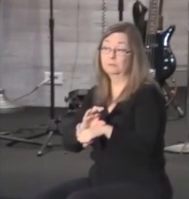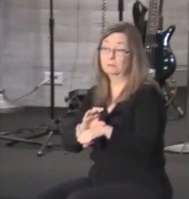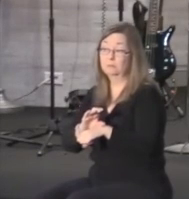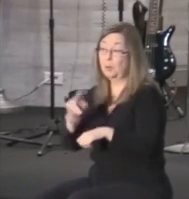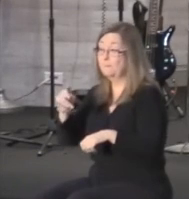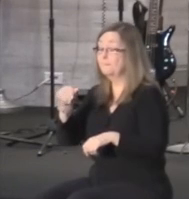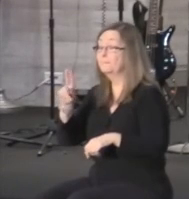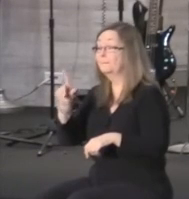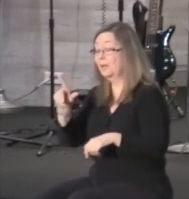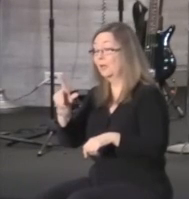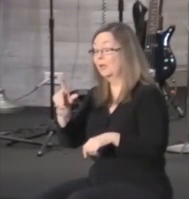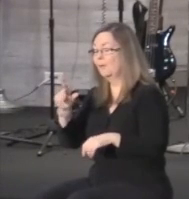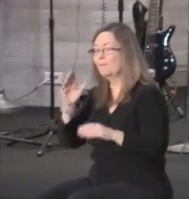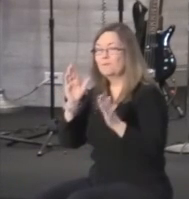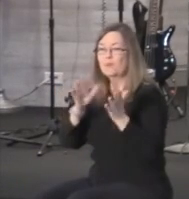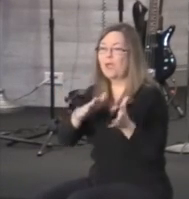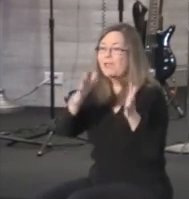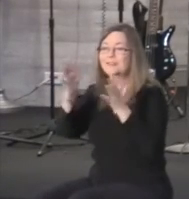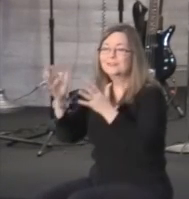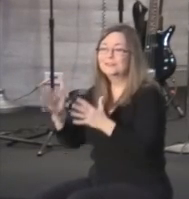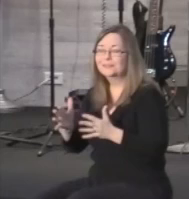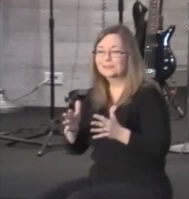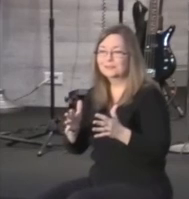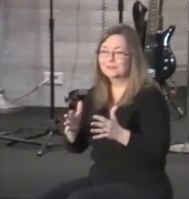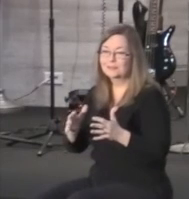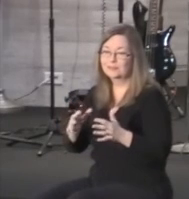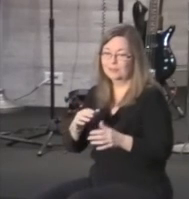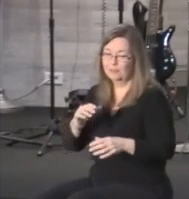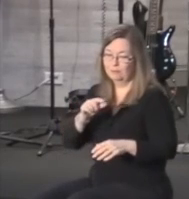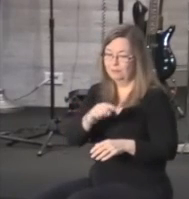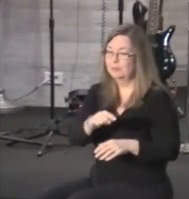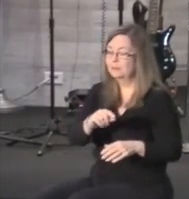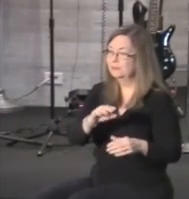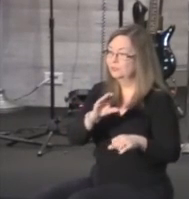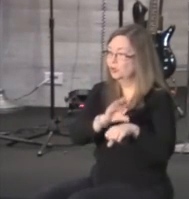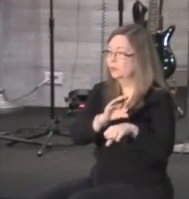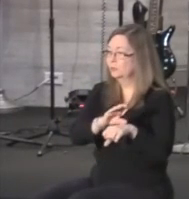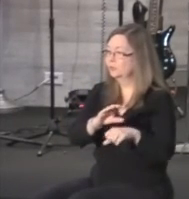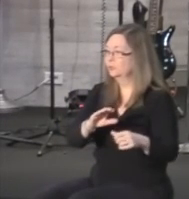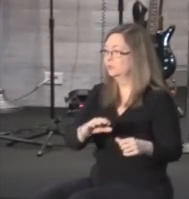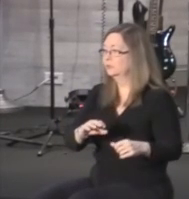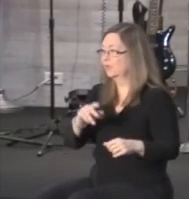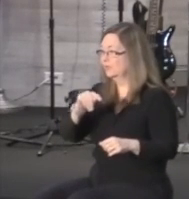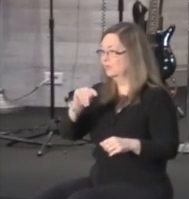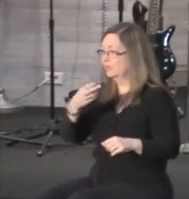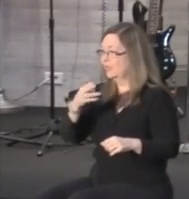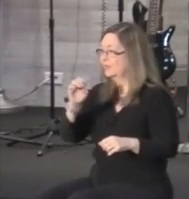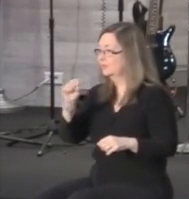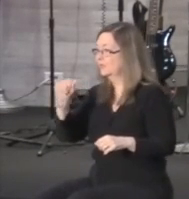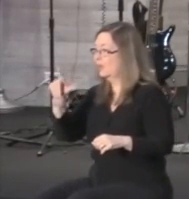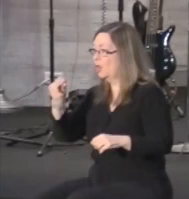That's what Paul praised, and that's what he's doing to the Thessalonians. That's what Paul praised the Thessalonians